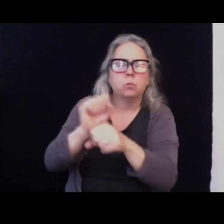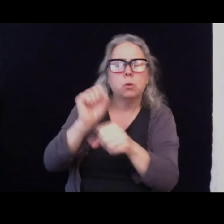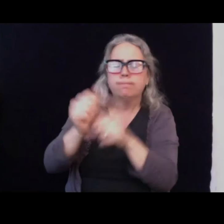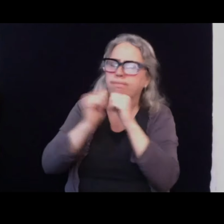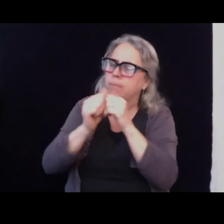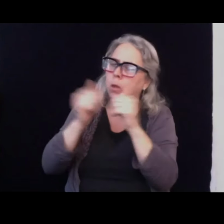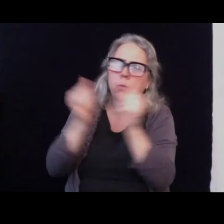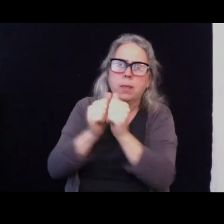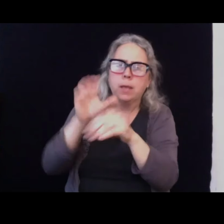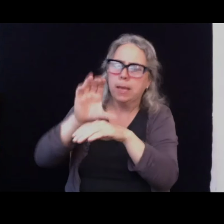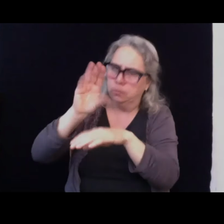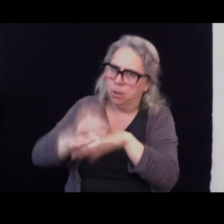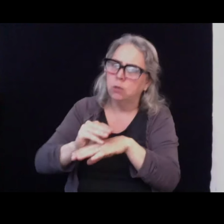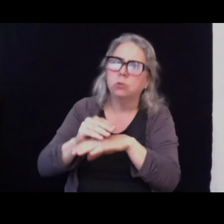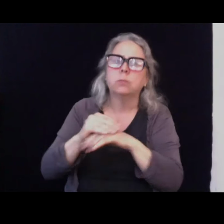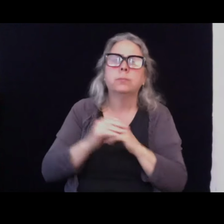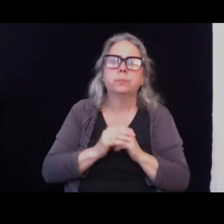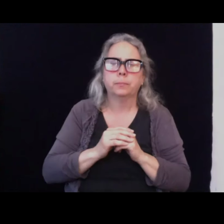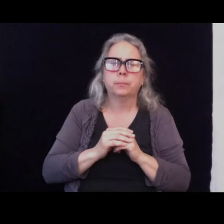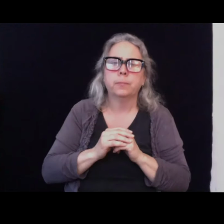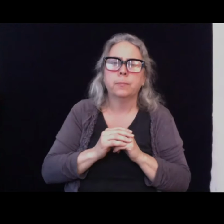help.